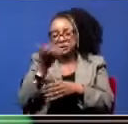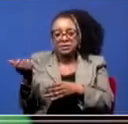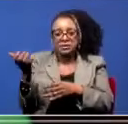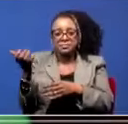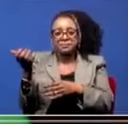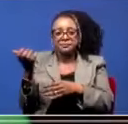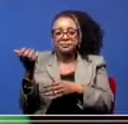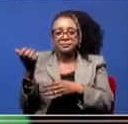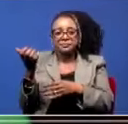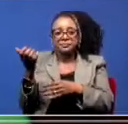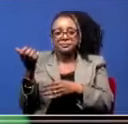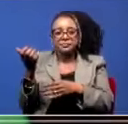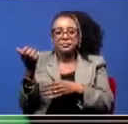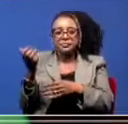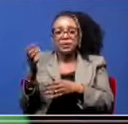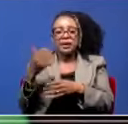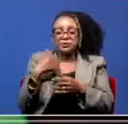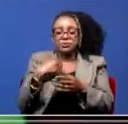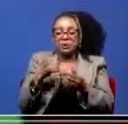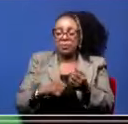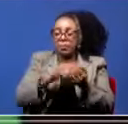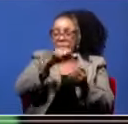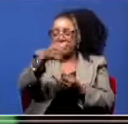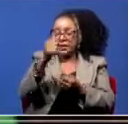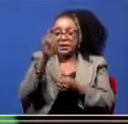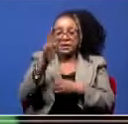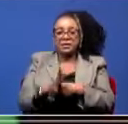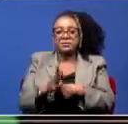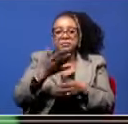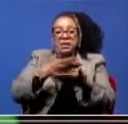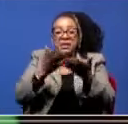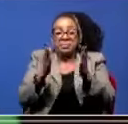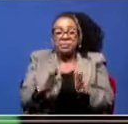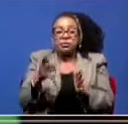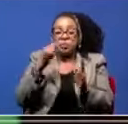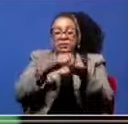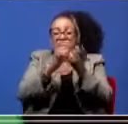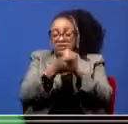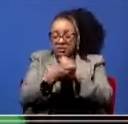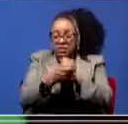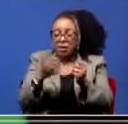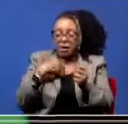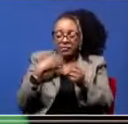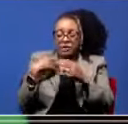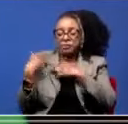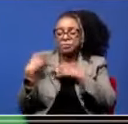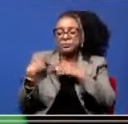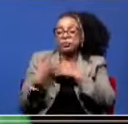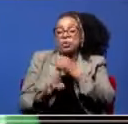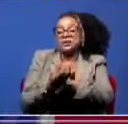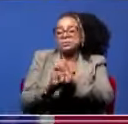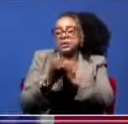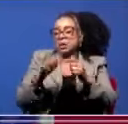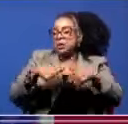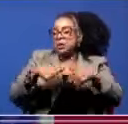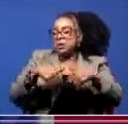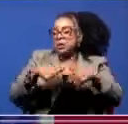rejected standing with the rest of Kenyans. Anybody who has changed has a duty to explain, not ourselves.